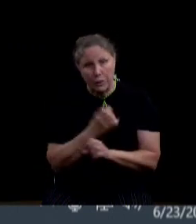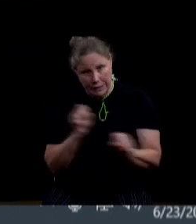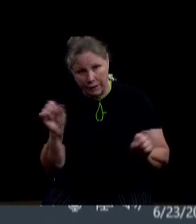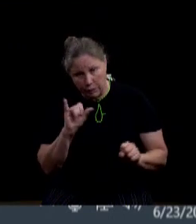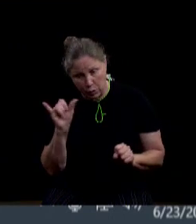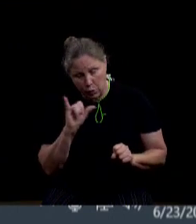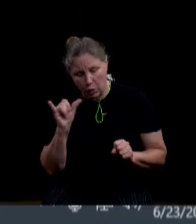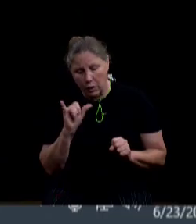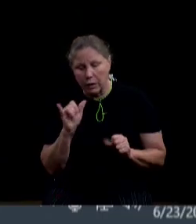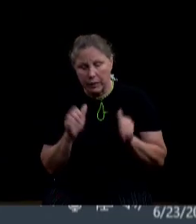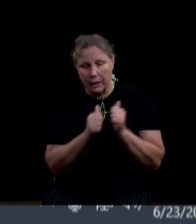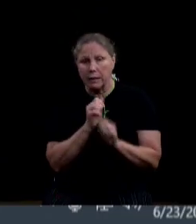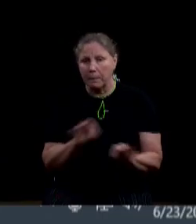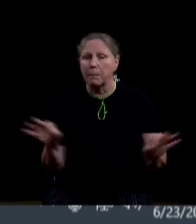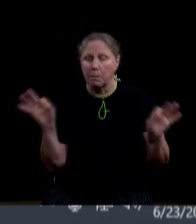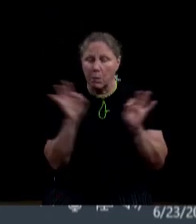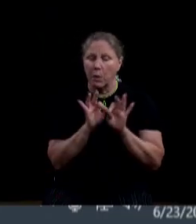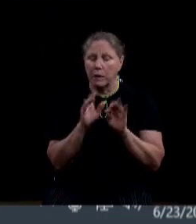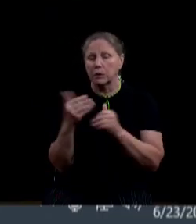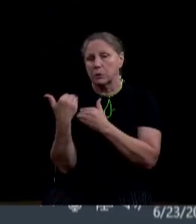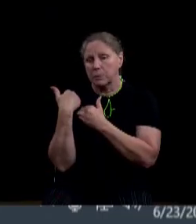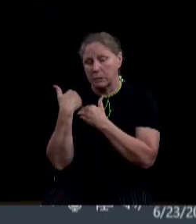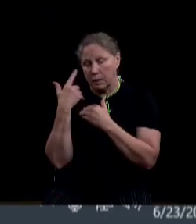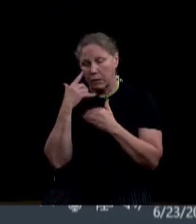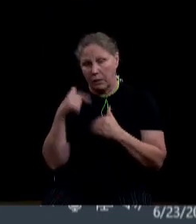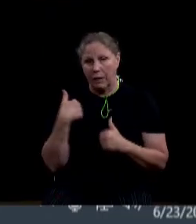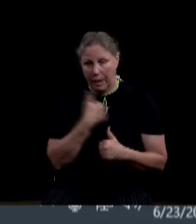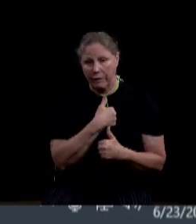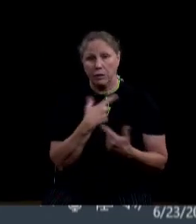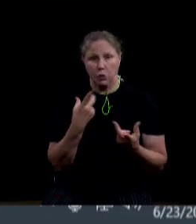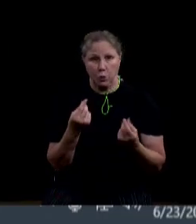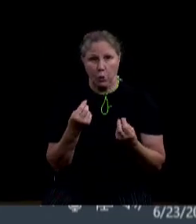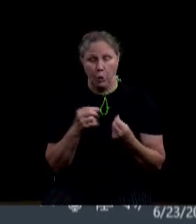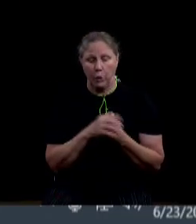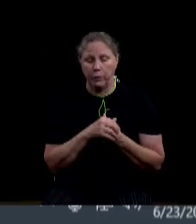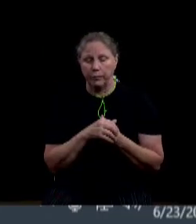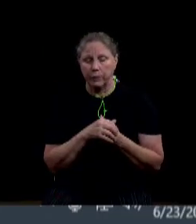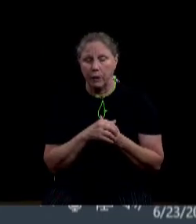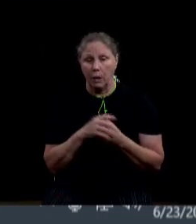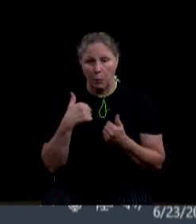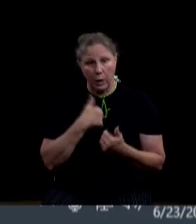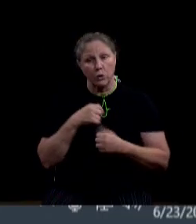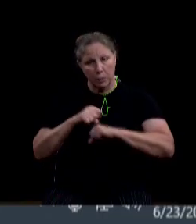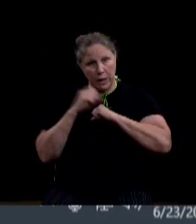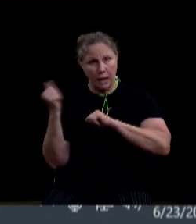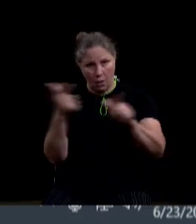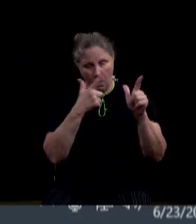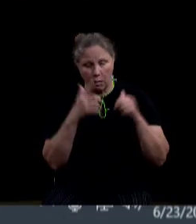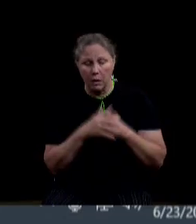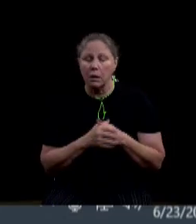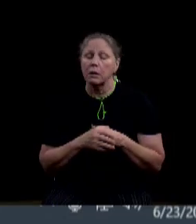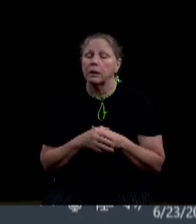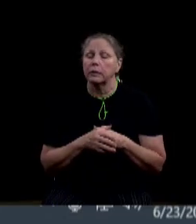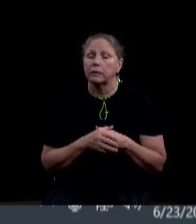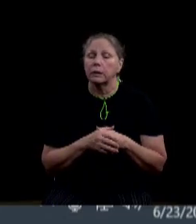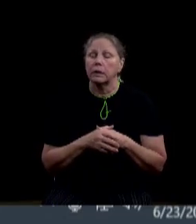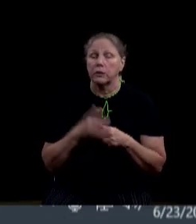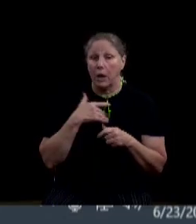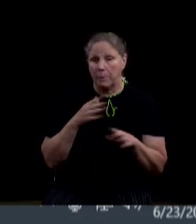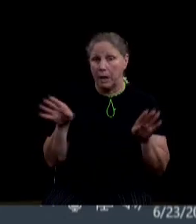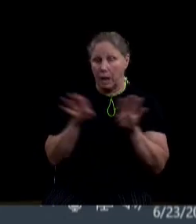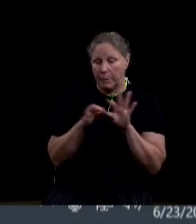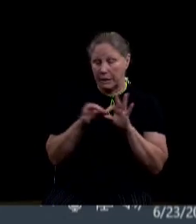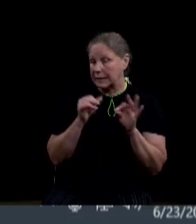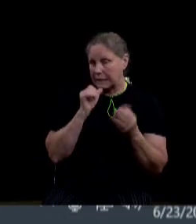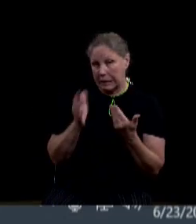council is to protect. So just to close up my comments, it's not easy. I'm a small businessman by